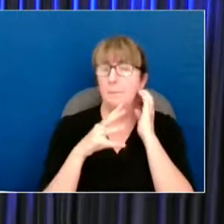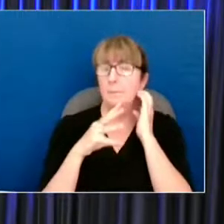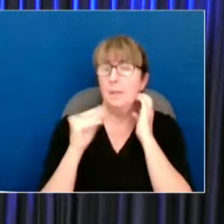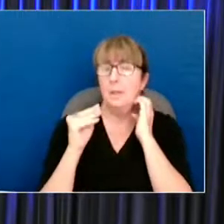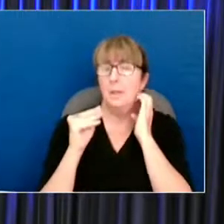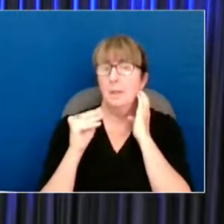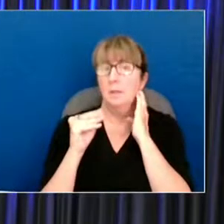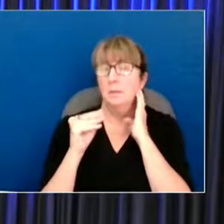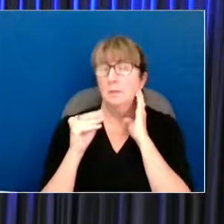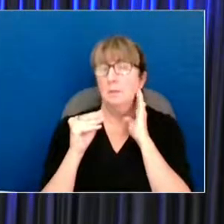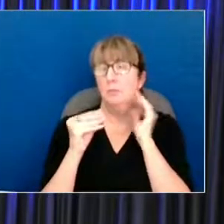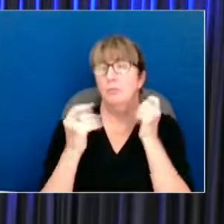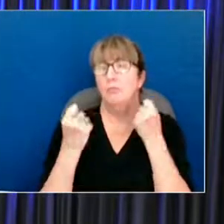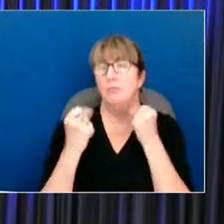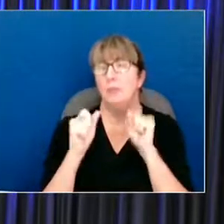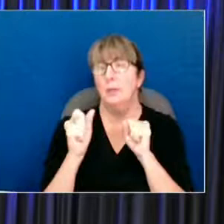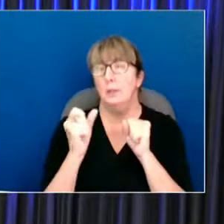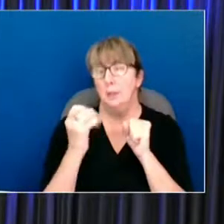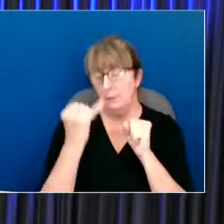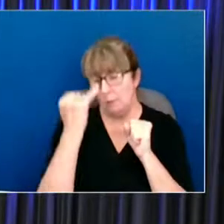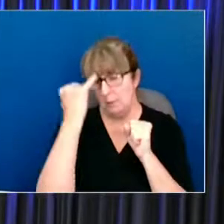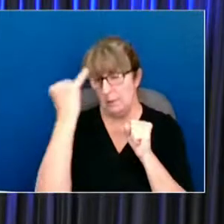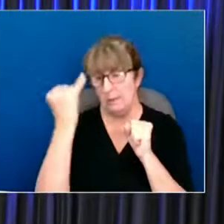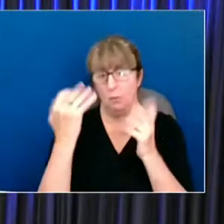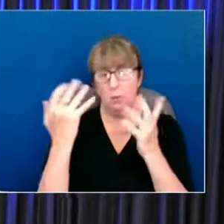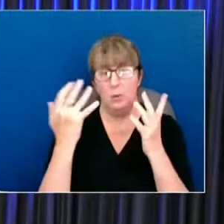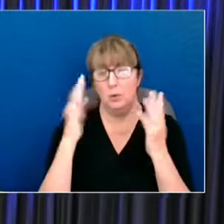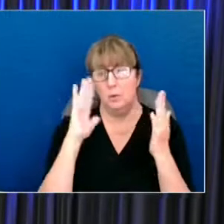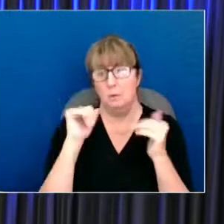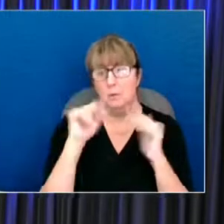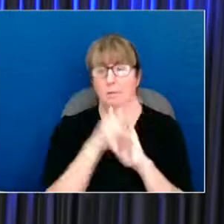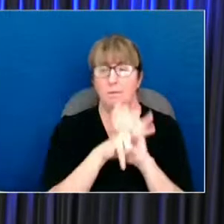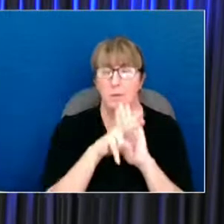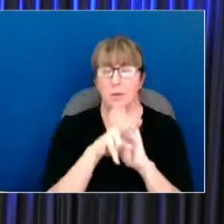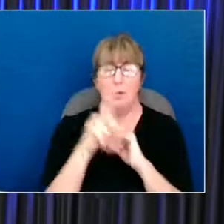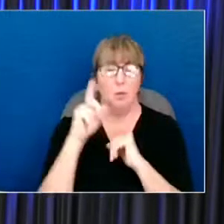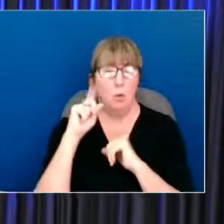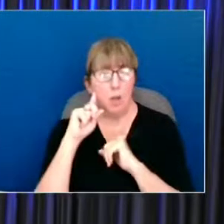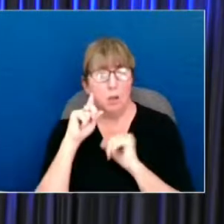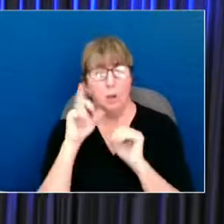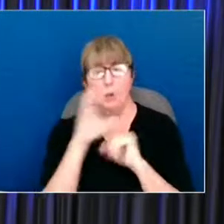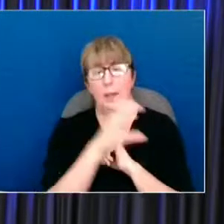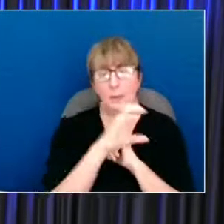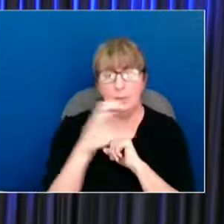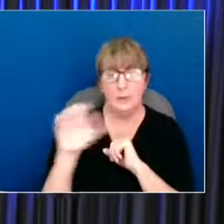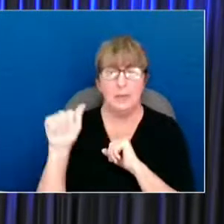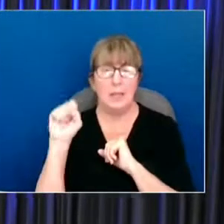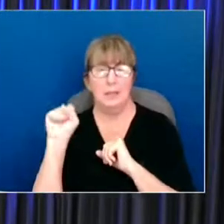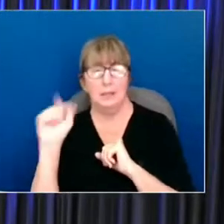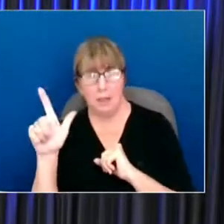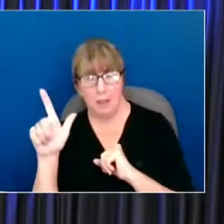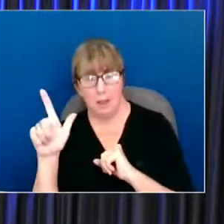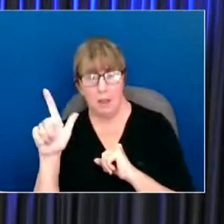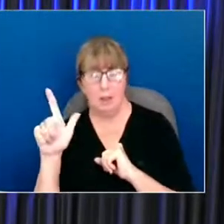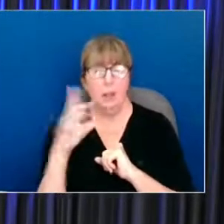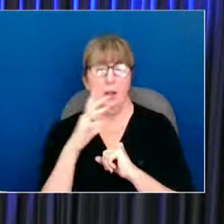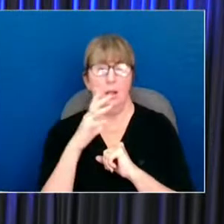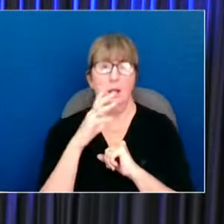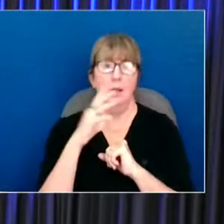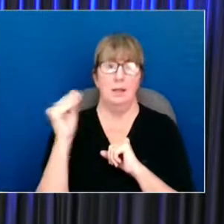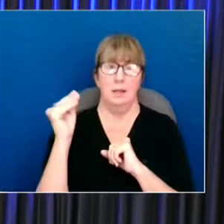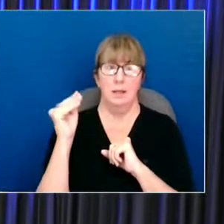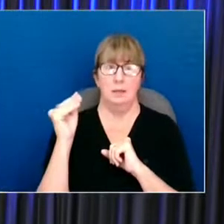and give you an idea as to what to expect, which will be the video, audio, captioning, ASL, and again, to the